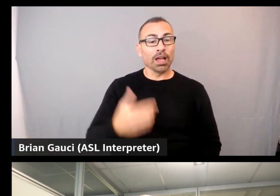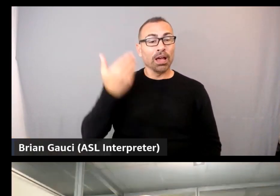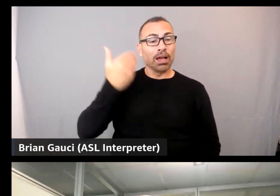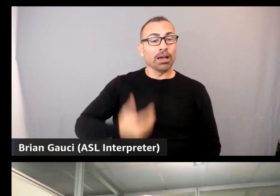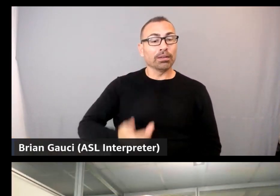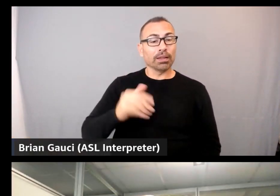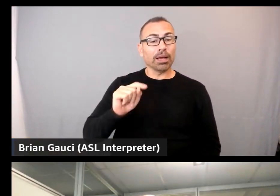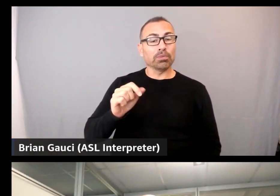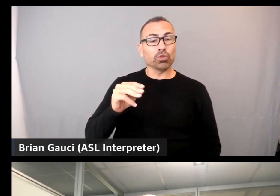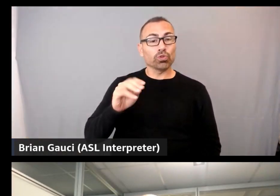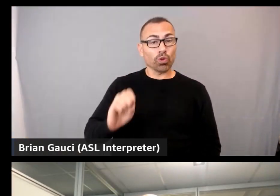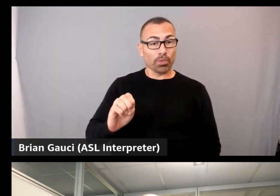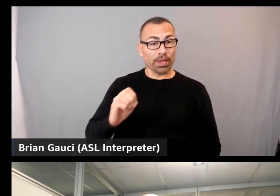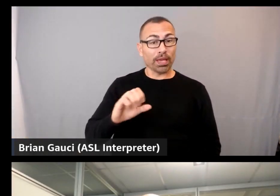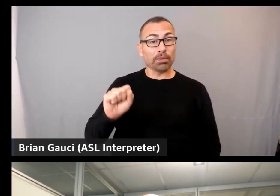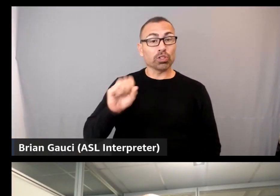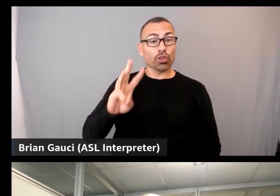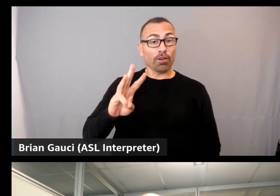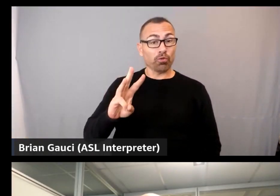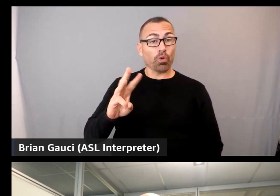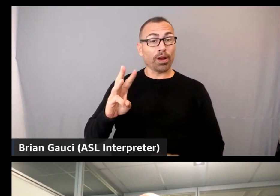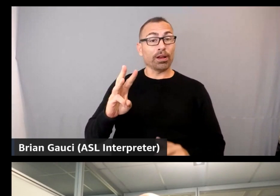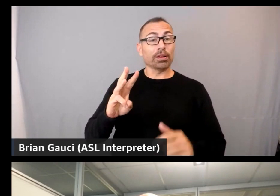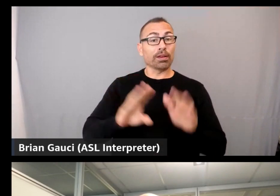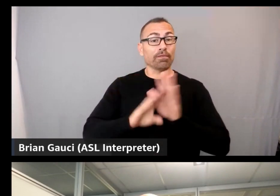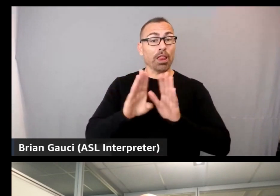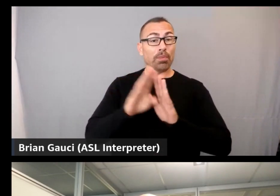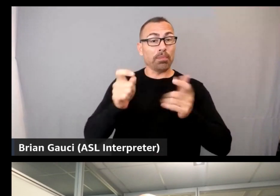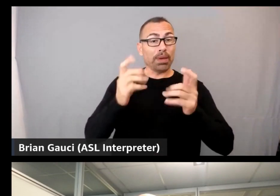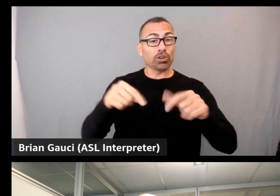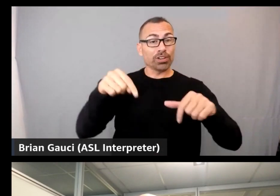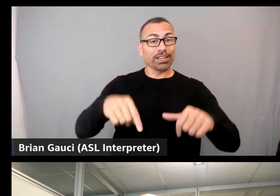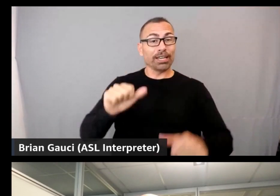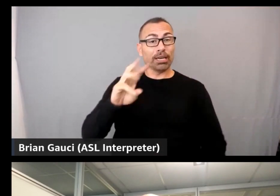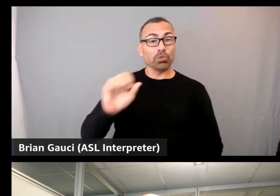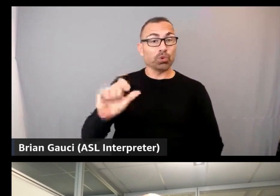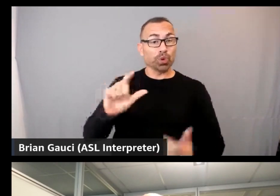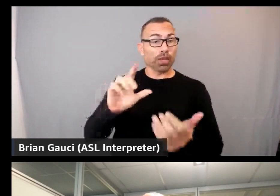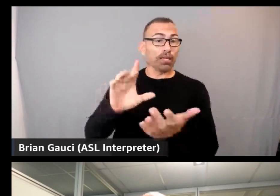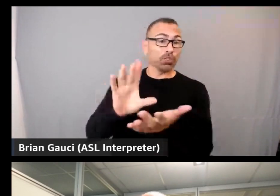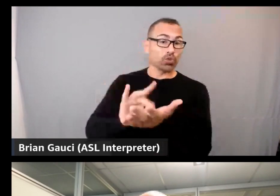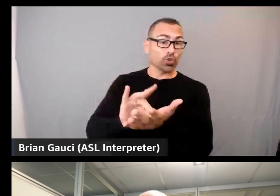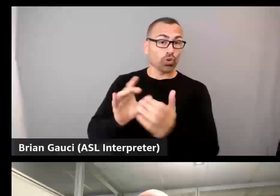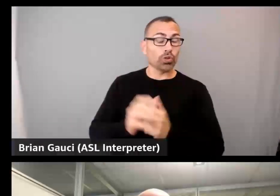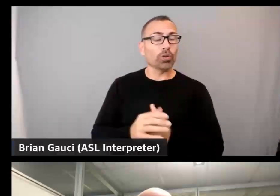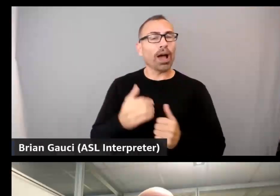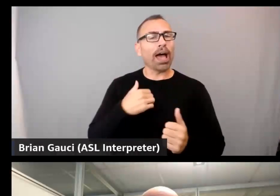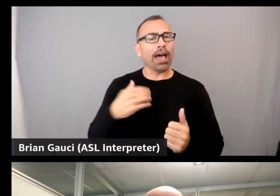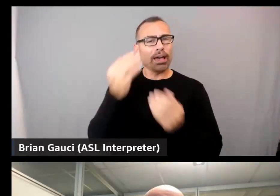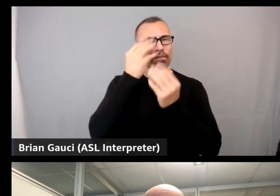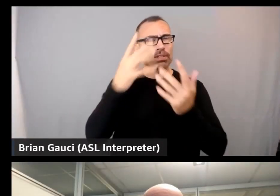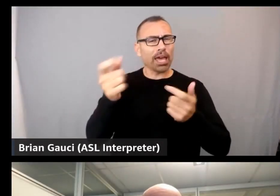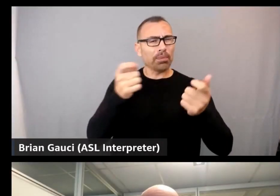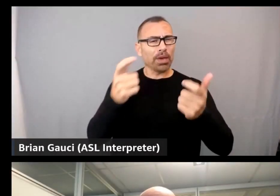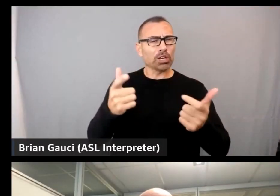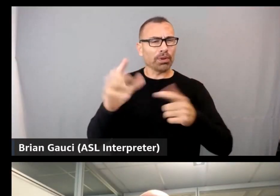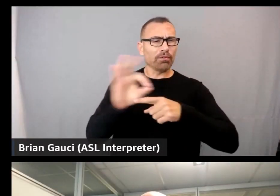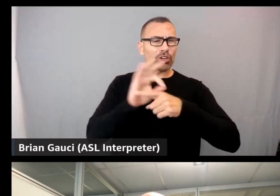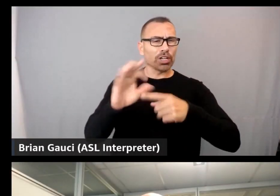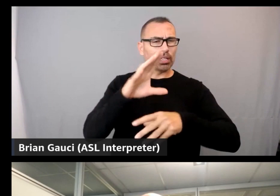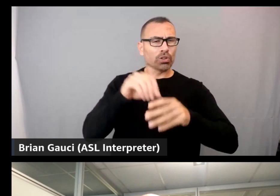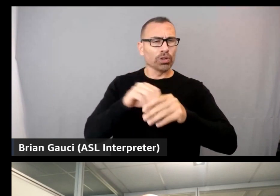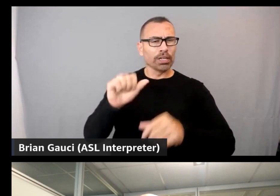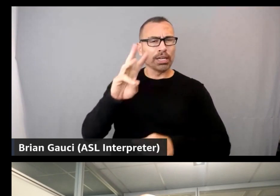at AWS Glue, working on putting sort of data management functionality into AWS Glue itself.